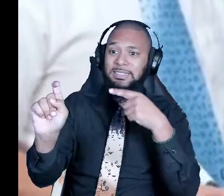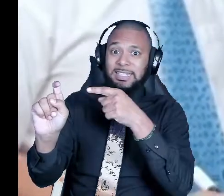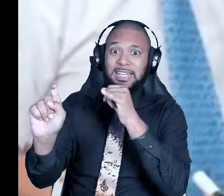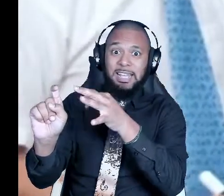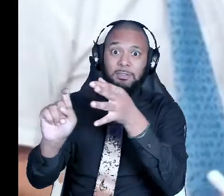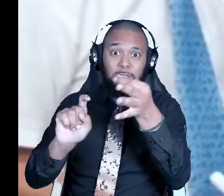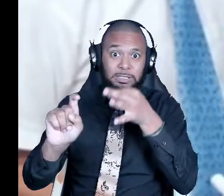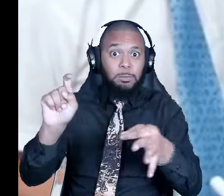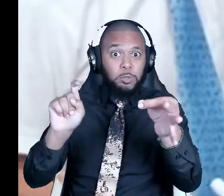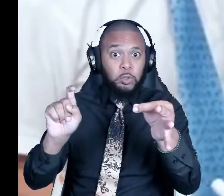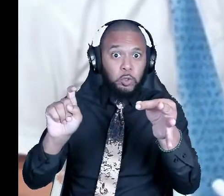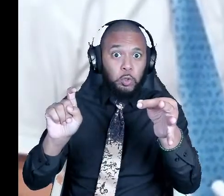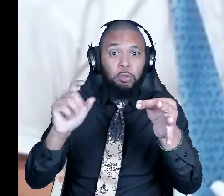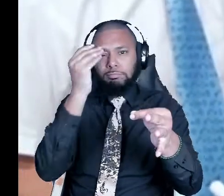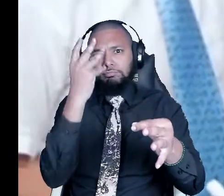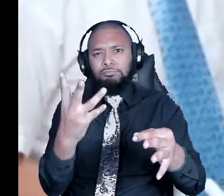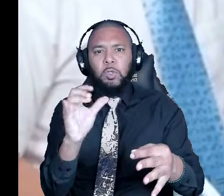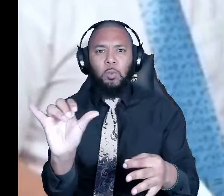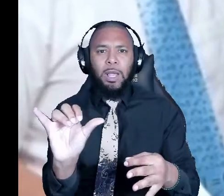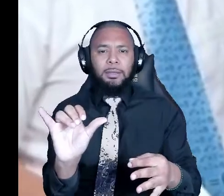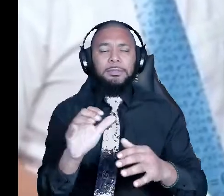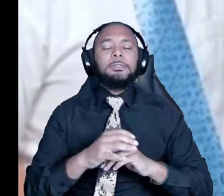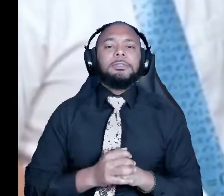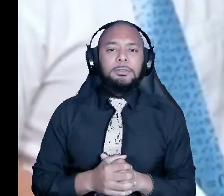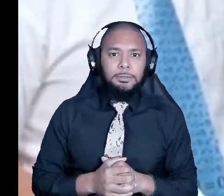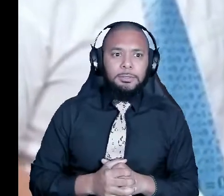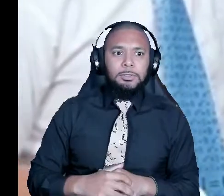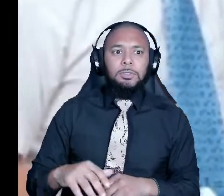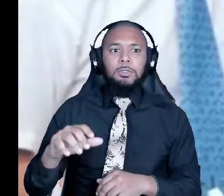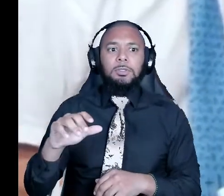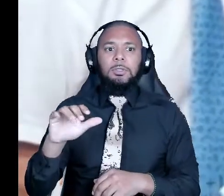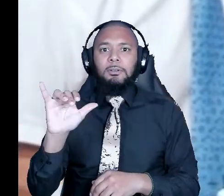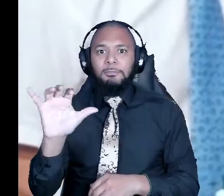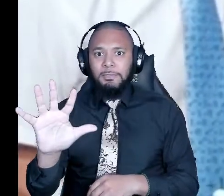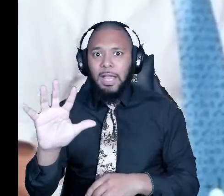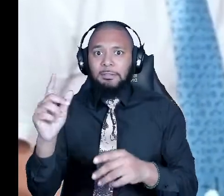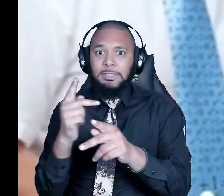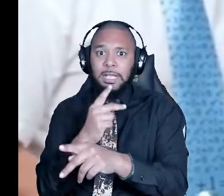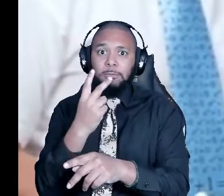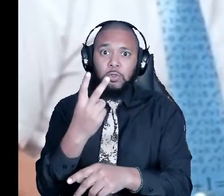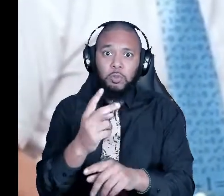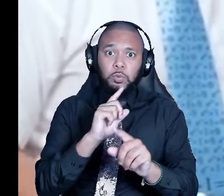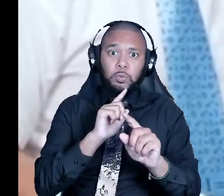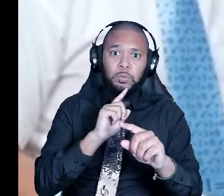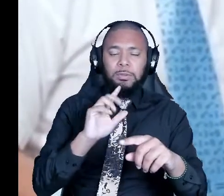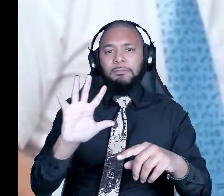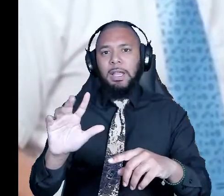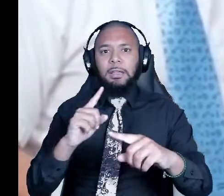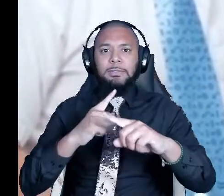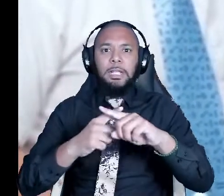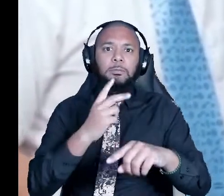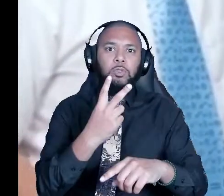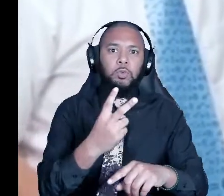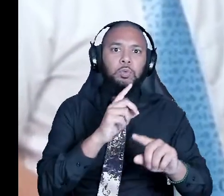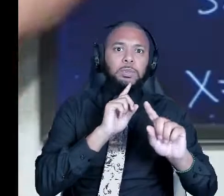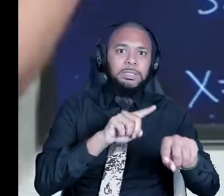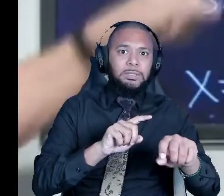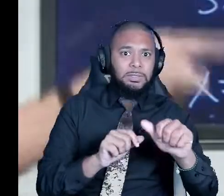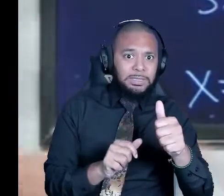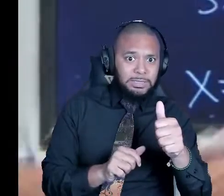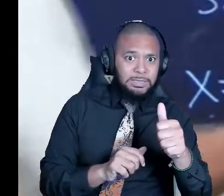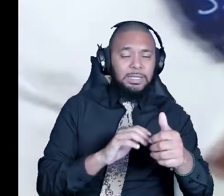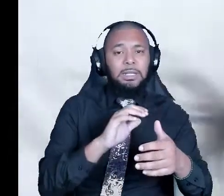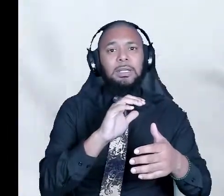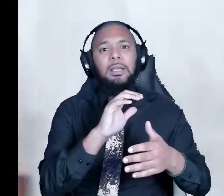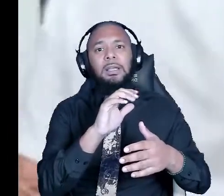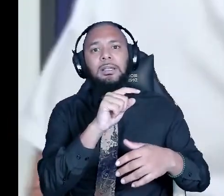is. If x is 2, 5 times 2 is 10, and 10 minus 11 is negative 1. The